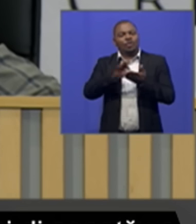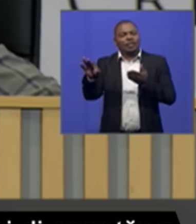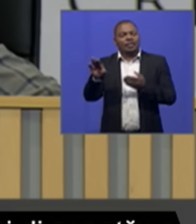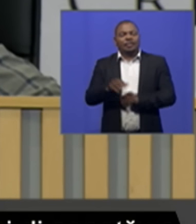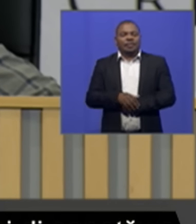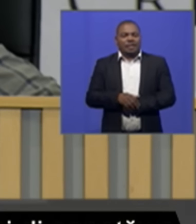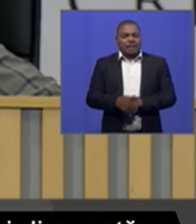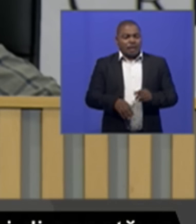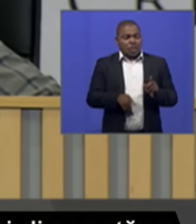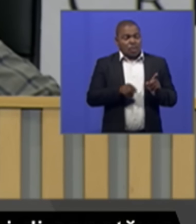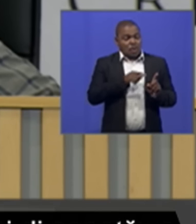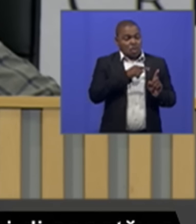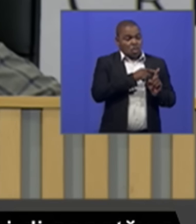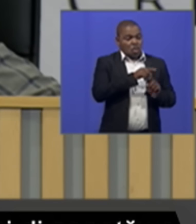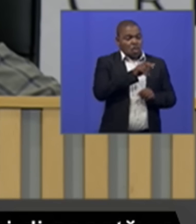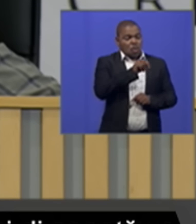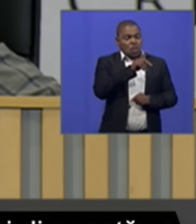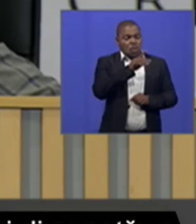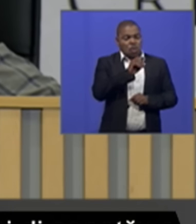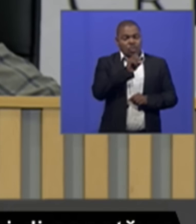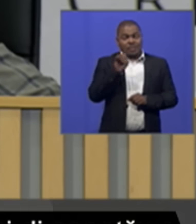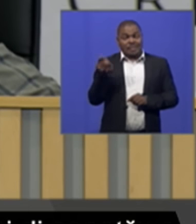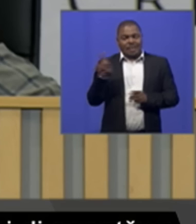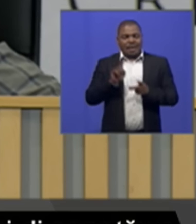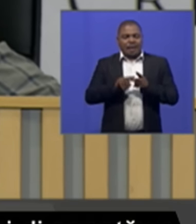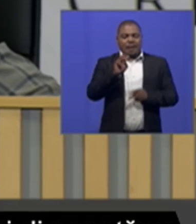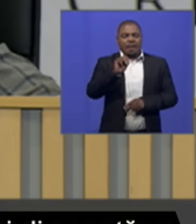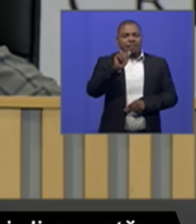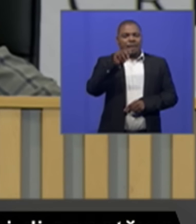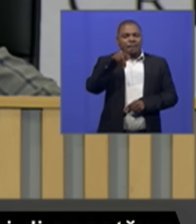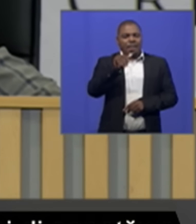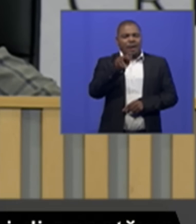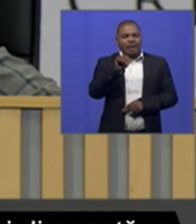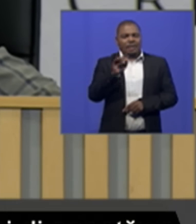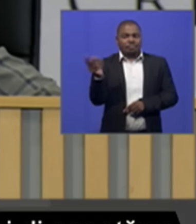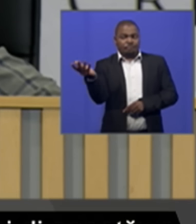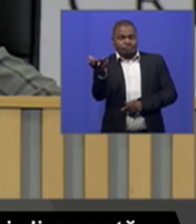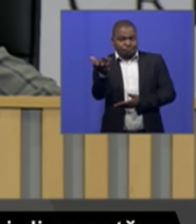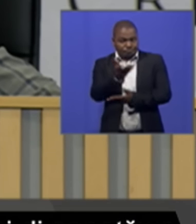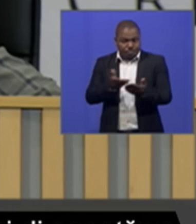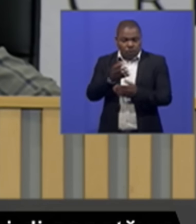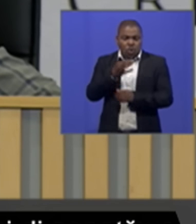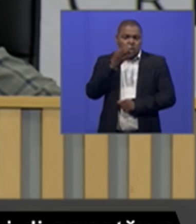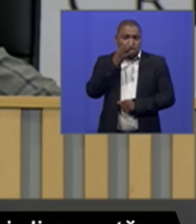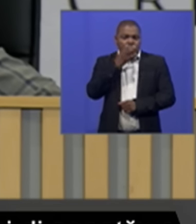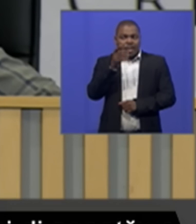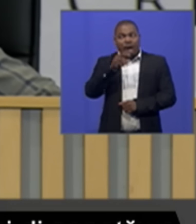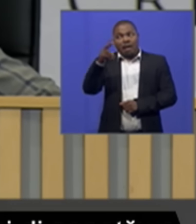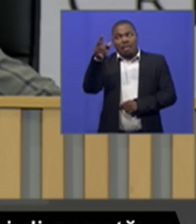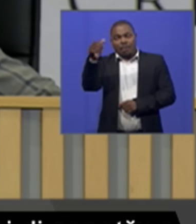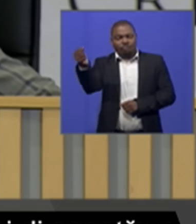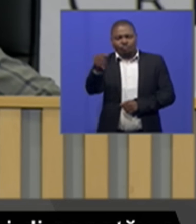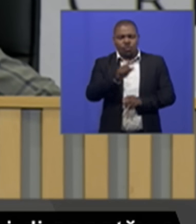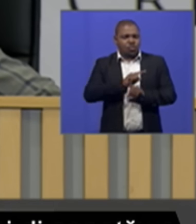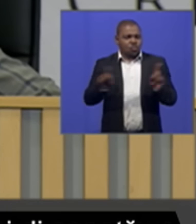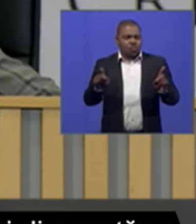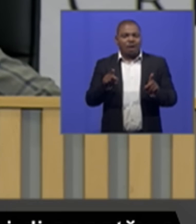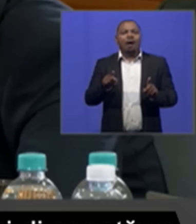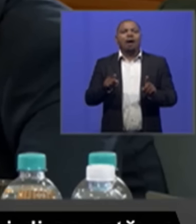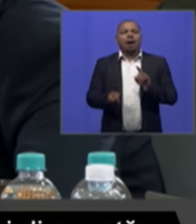Nkosi le Mampane fao Mampane a boditšego Nkosi gore a botše mothotsoko gore a se thwale ile ya bontšha e le